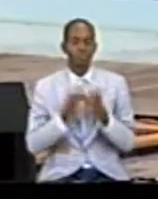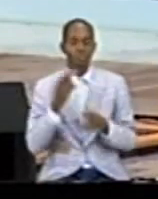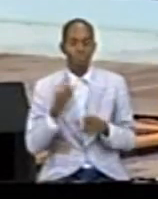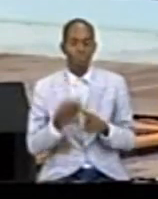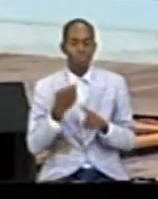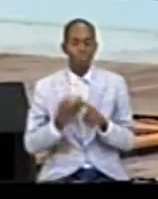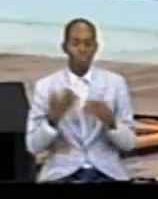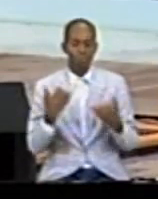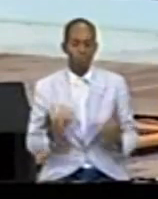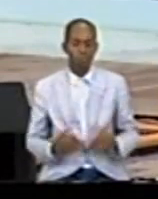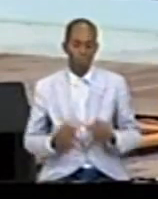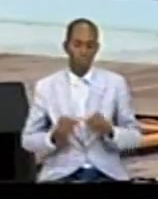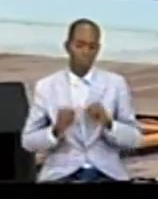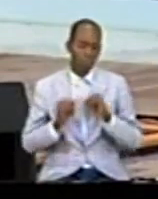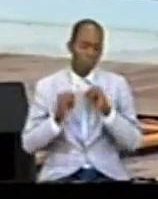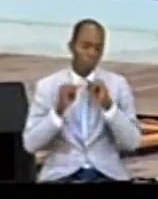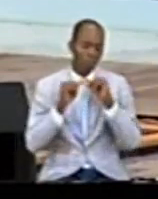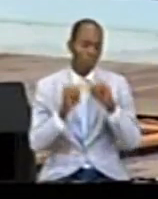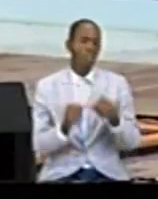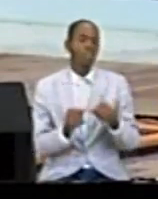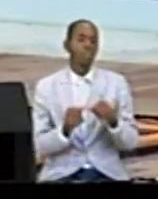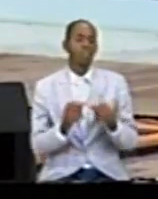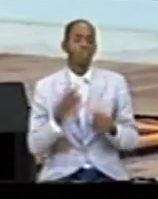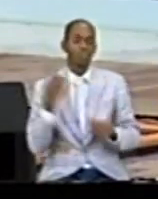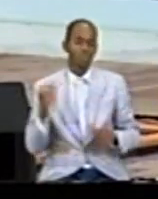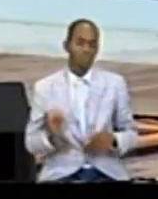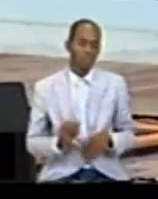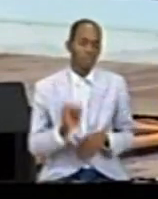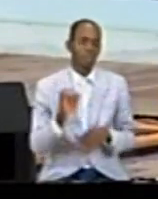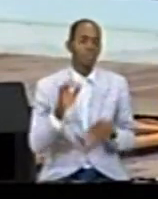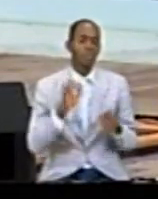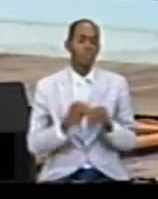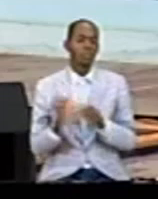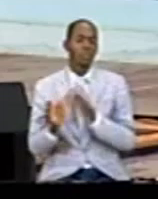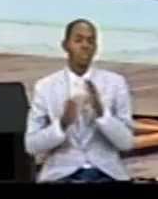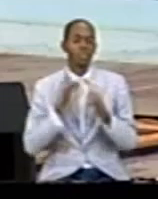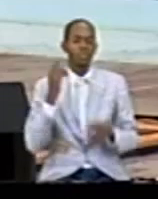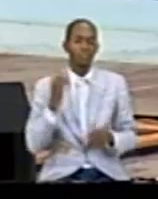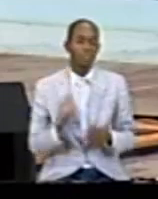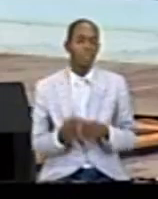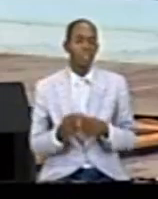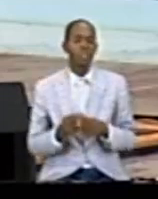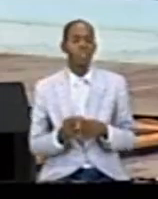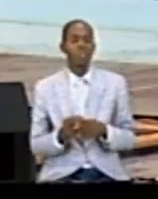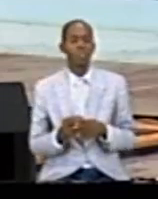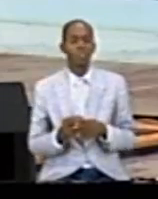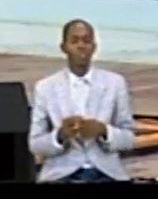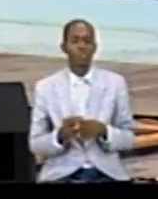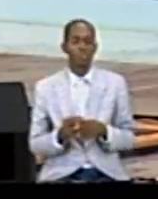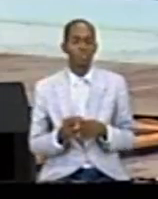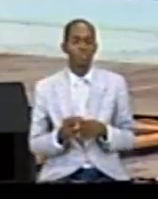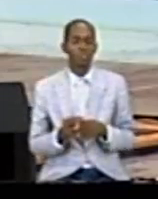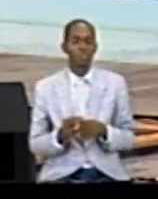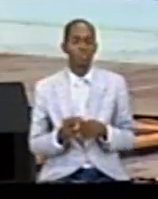Henceforth, from now on, forever, in Jesus' name.